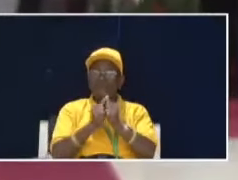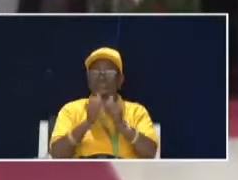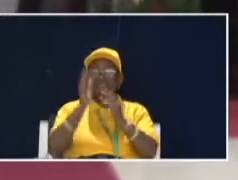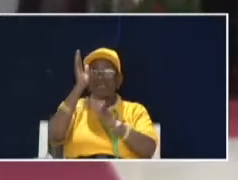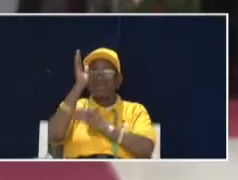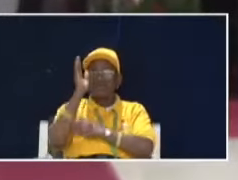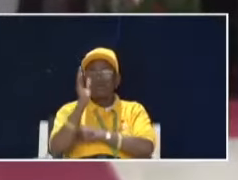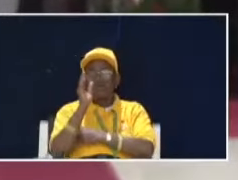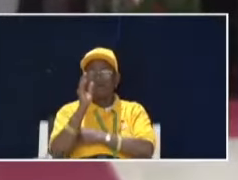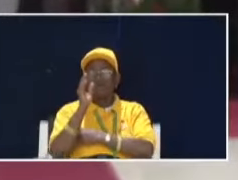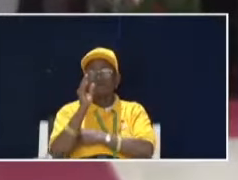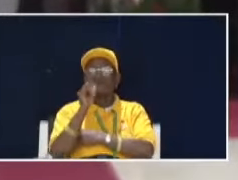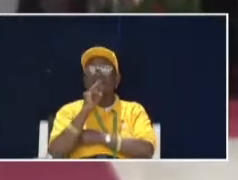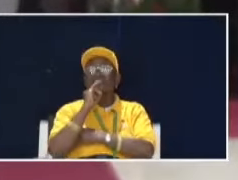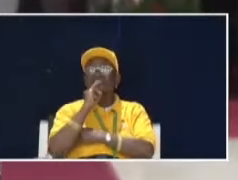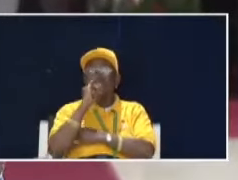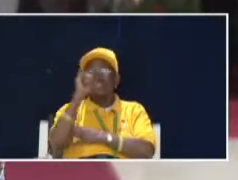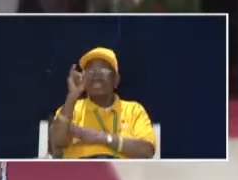is holiness.